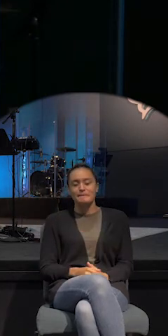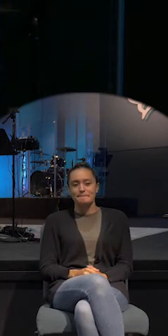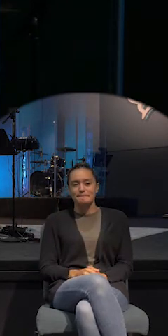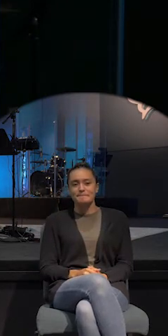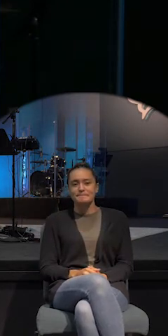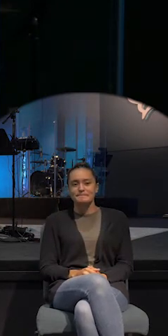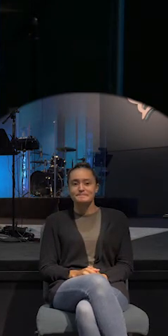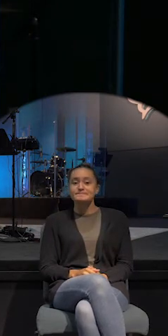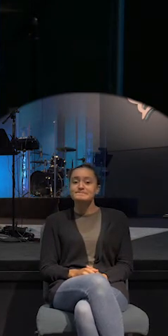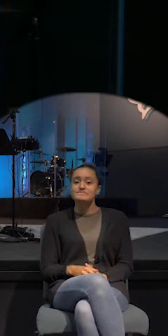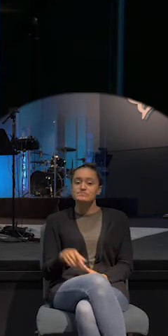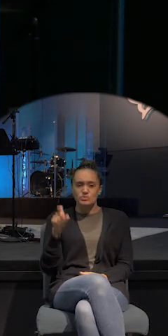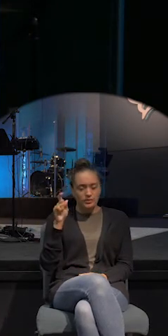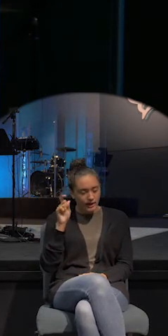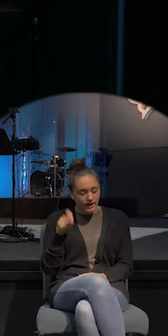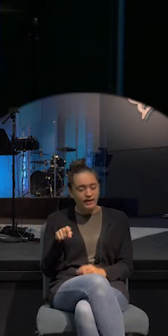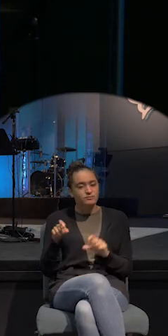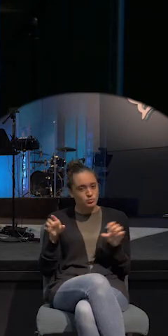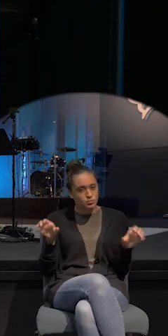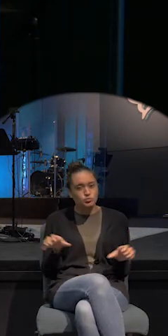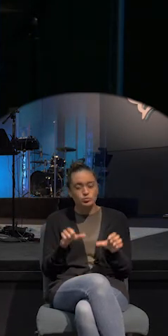Because